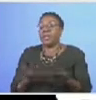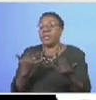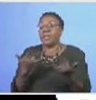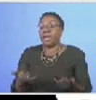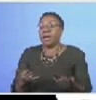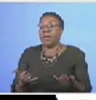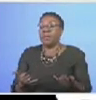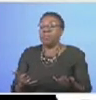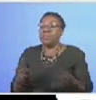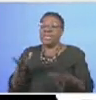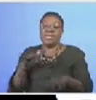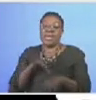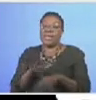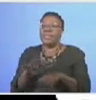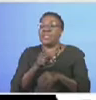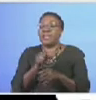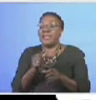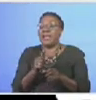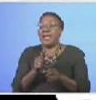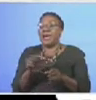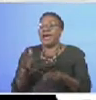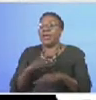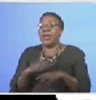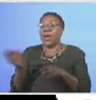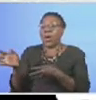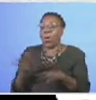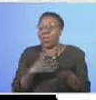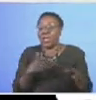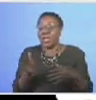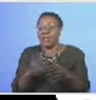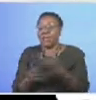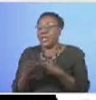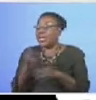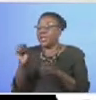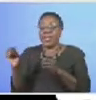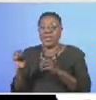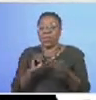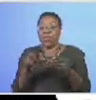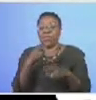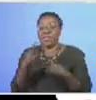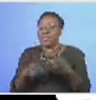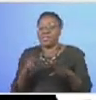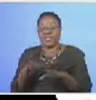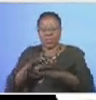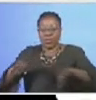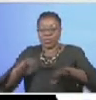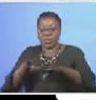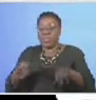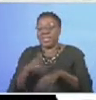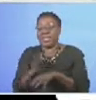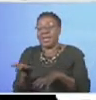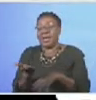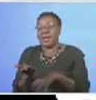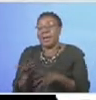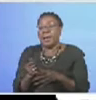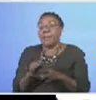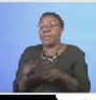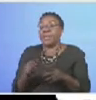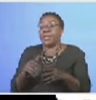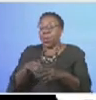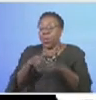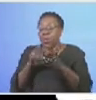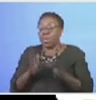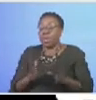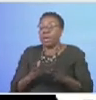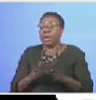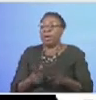is drab. And now on a windy morning, there's no tourist or swimmers in sight. Proprietor and owner of